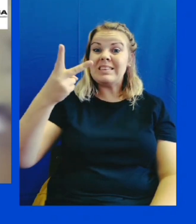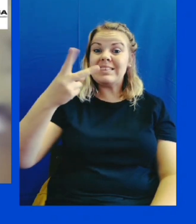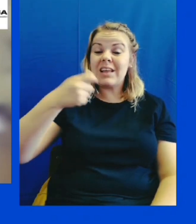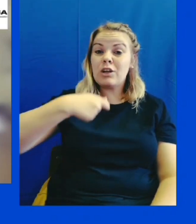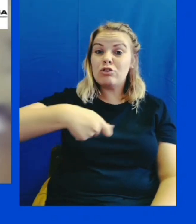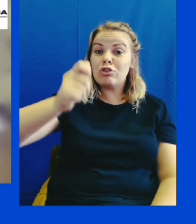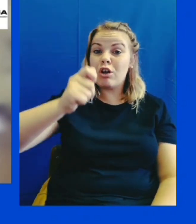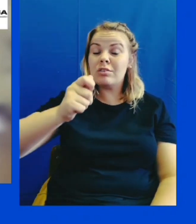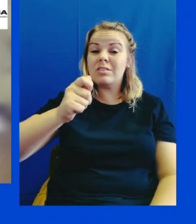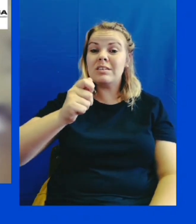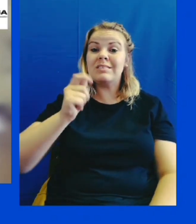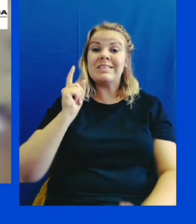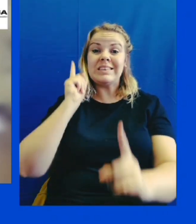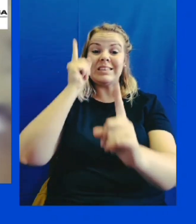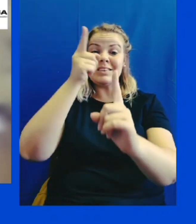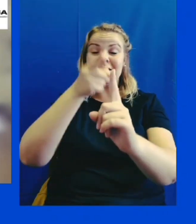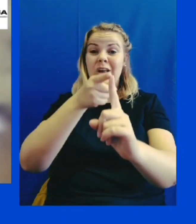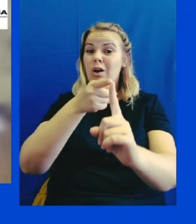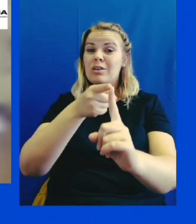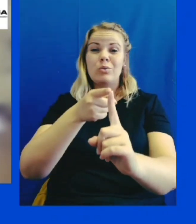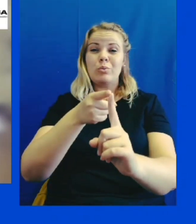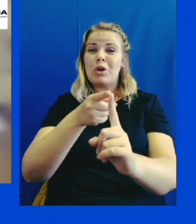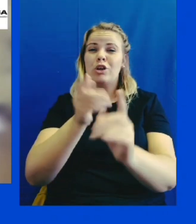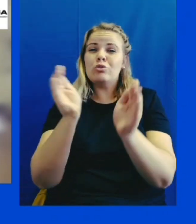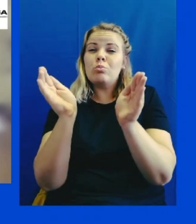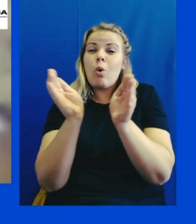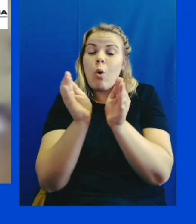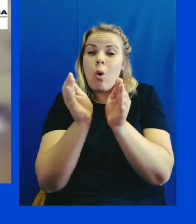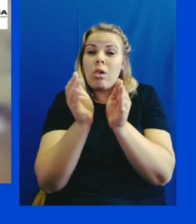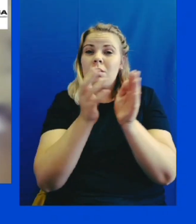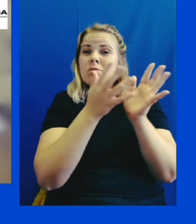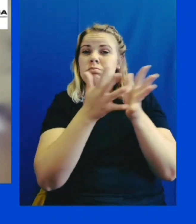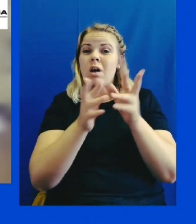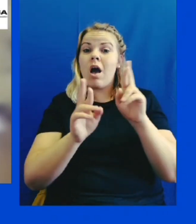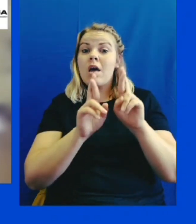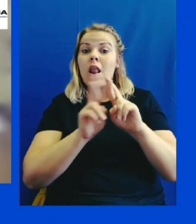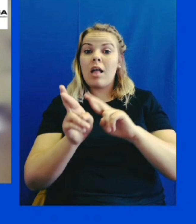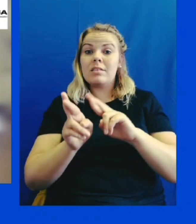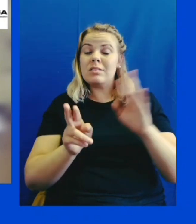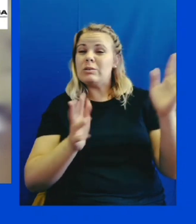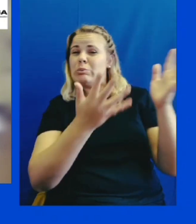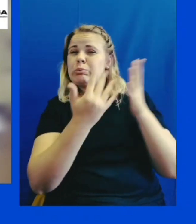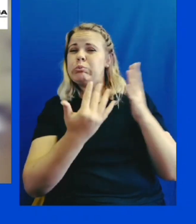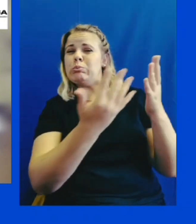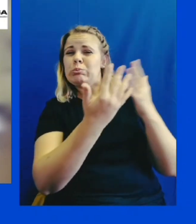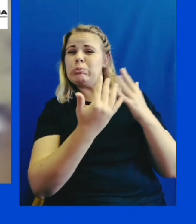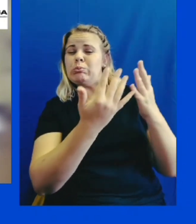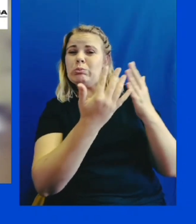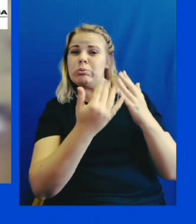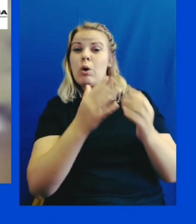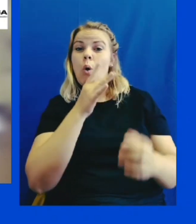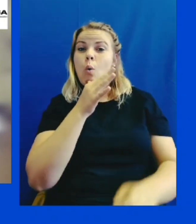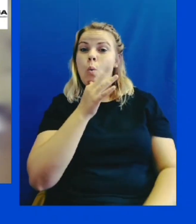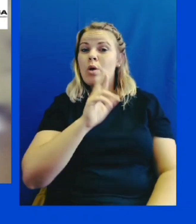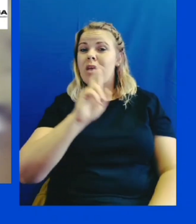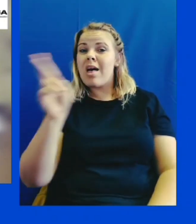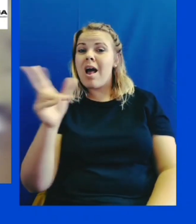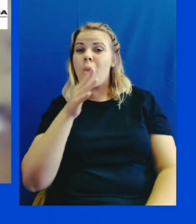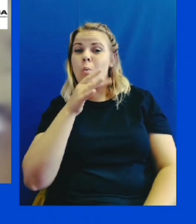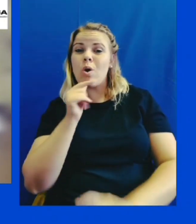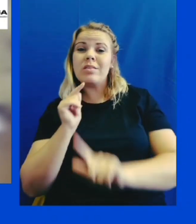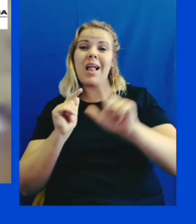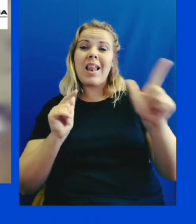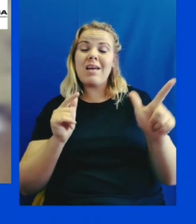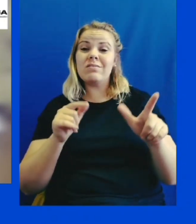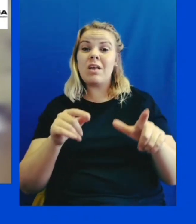small target, generally with a hard wind blowing off the right, water left, out of bounds back, bunkers front